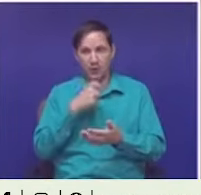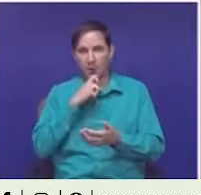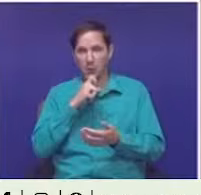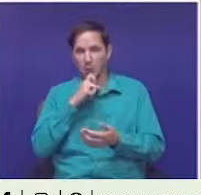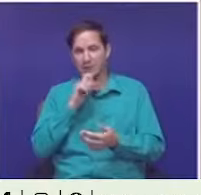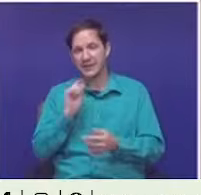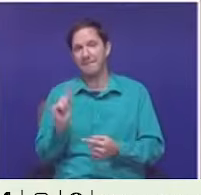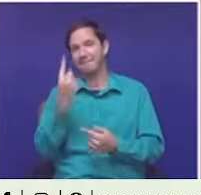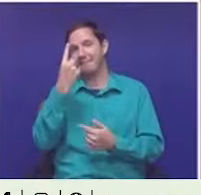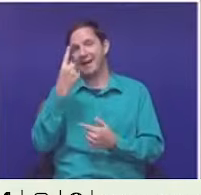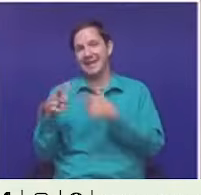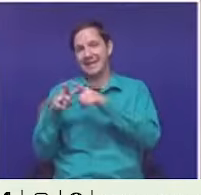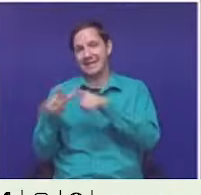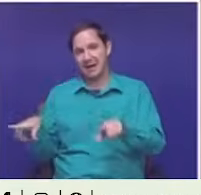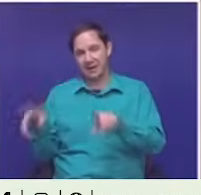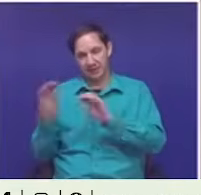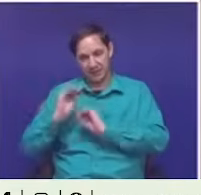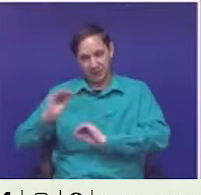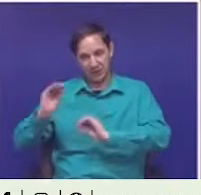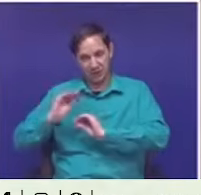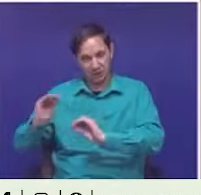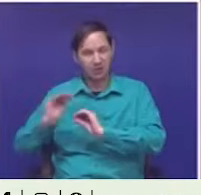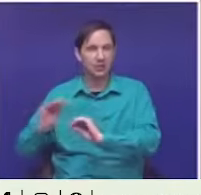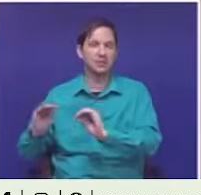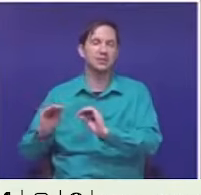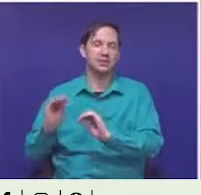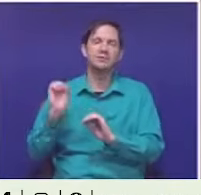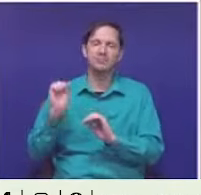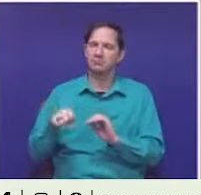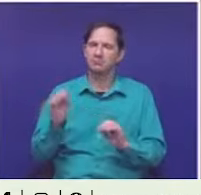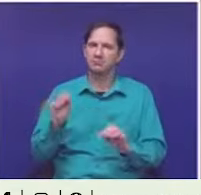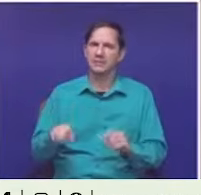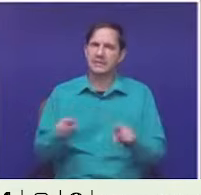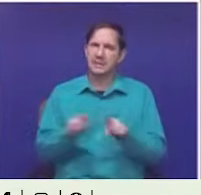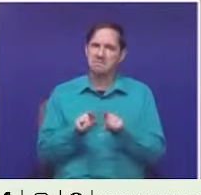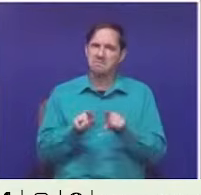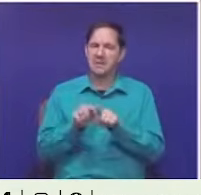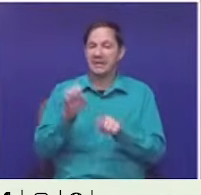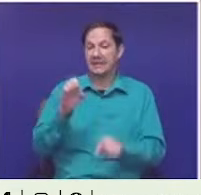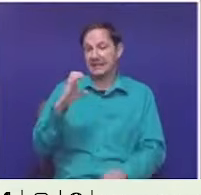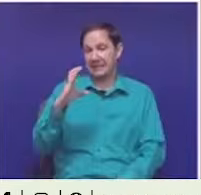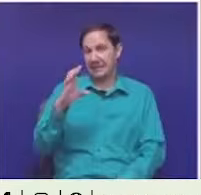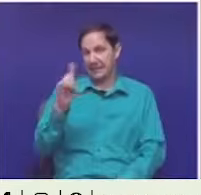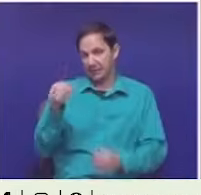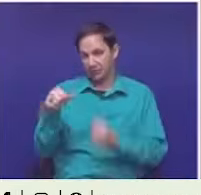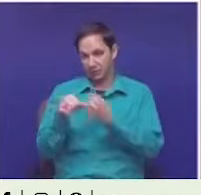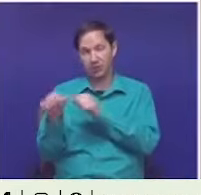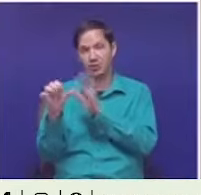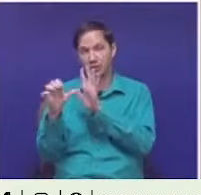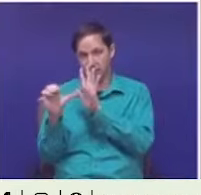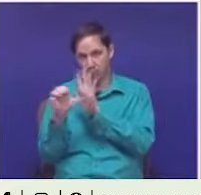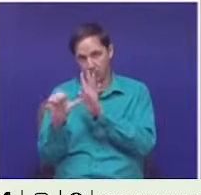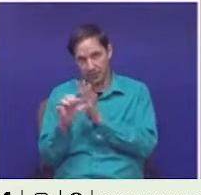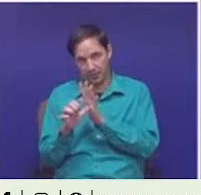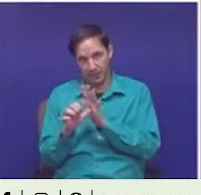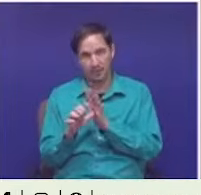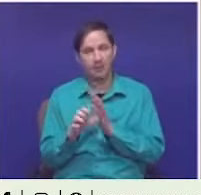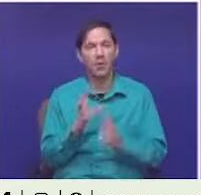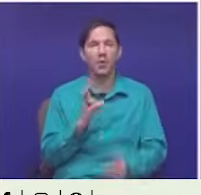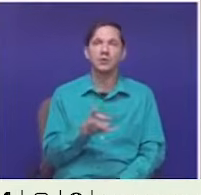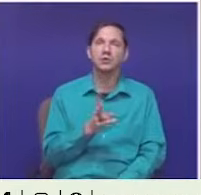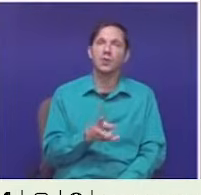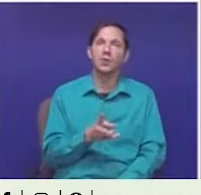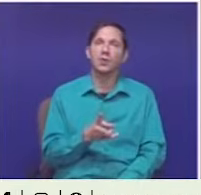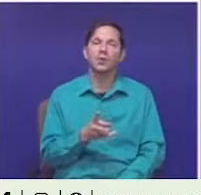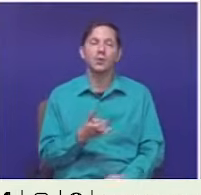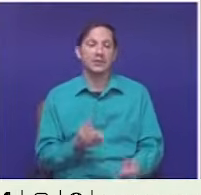lot more in our teaching. Obviously, the ECD strategy, which I was talking about, becomes very important. And of course,